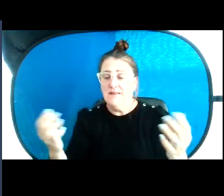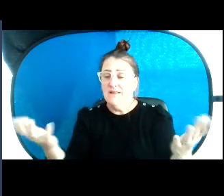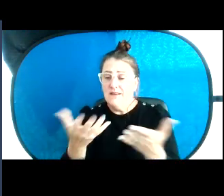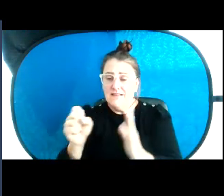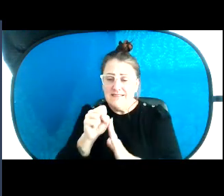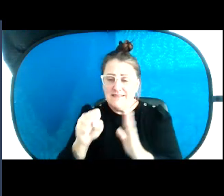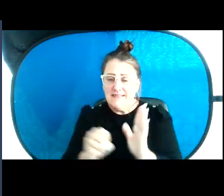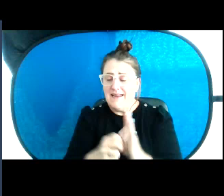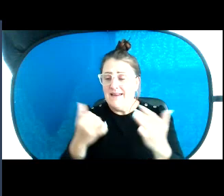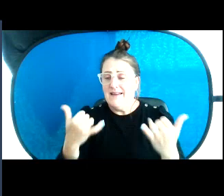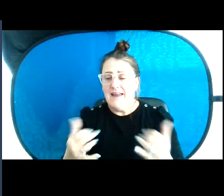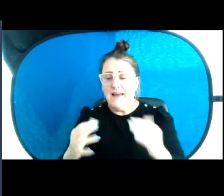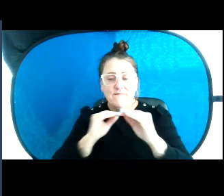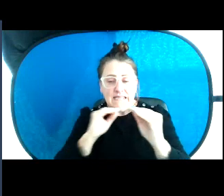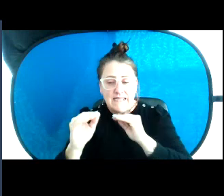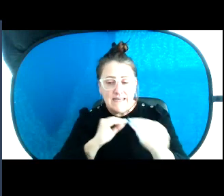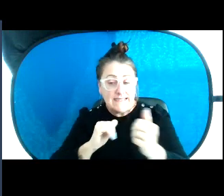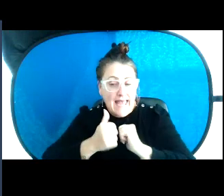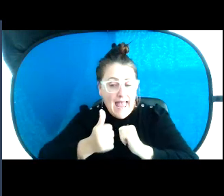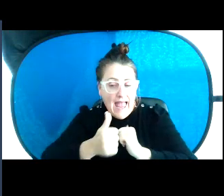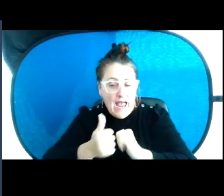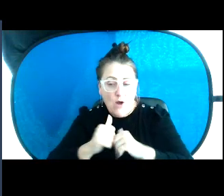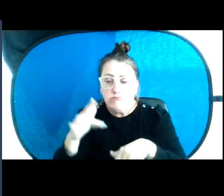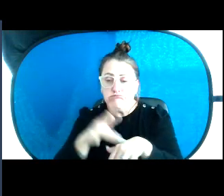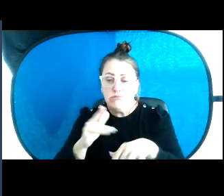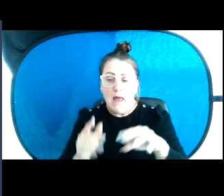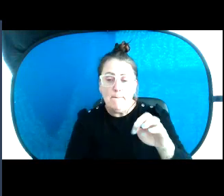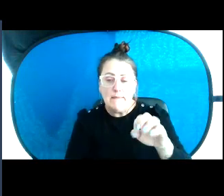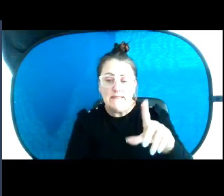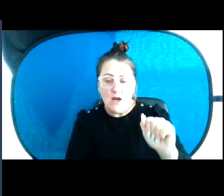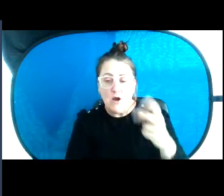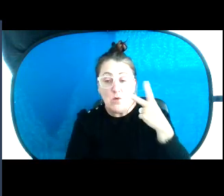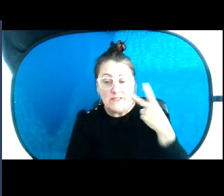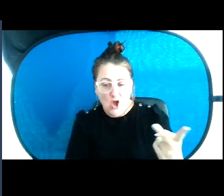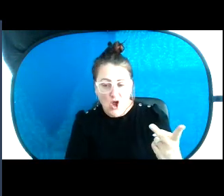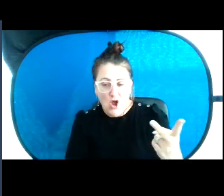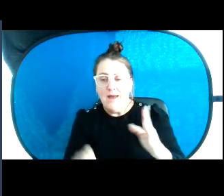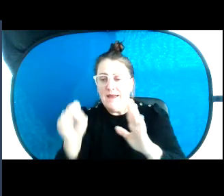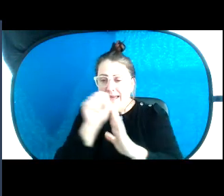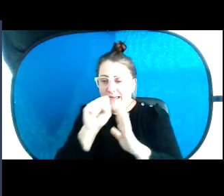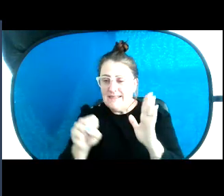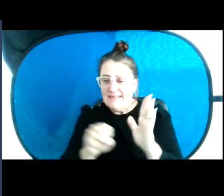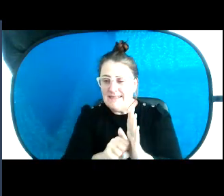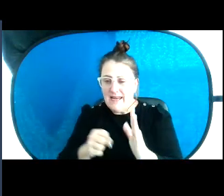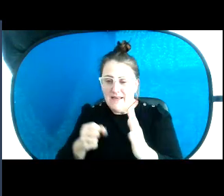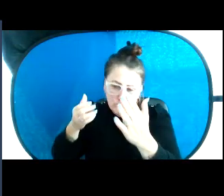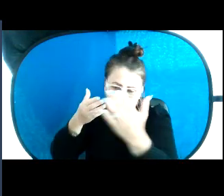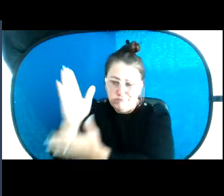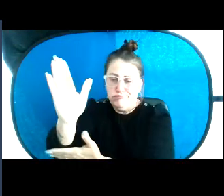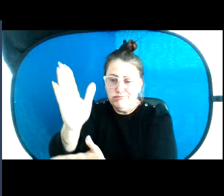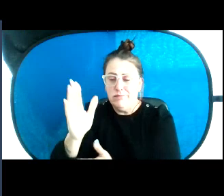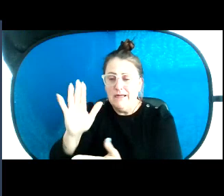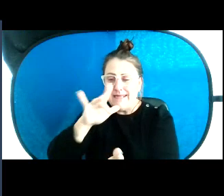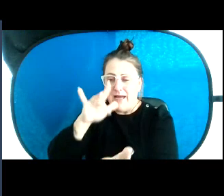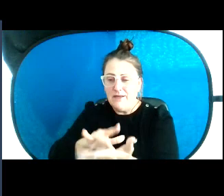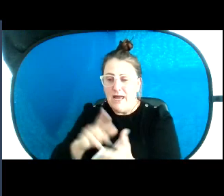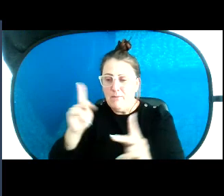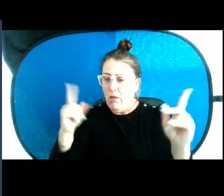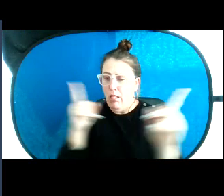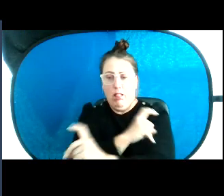that. We did that yesterday when we were in Madera and we saw the state route going right through the downtown and people trying to run across the